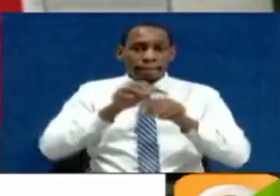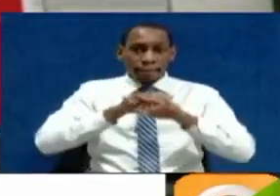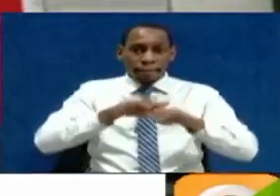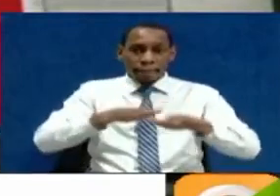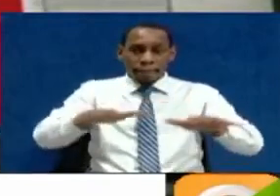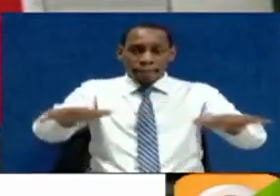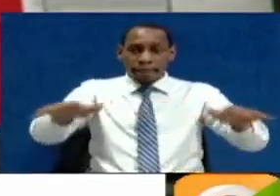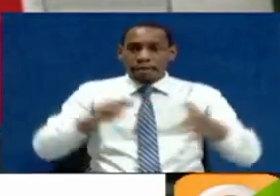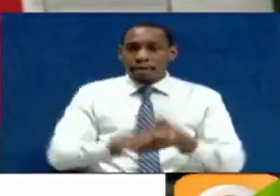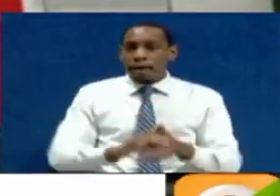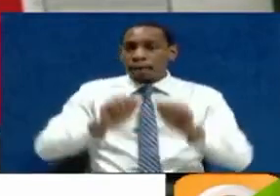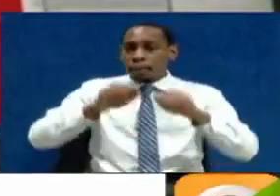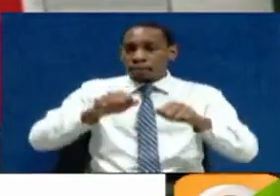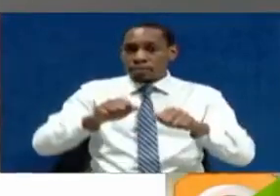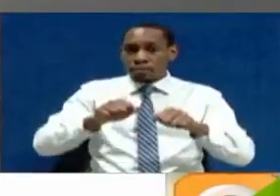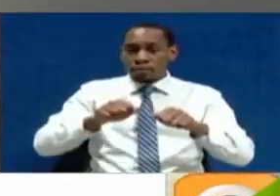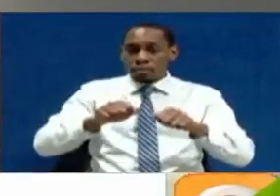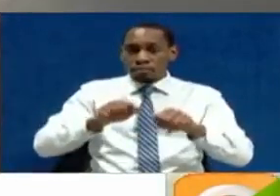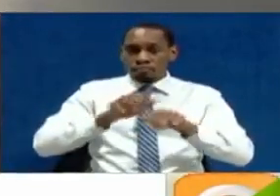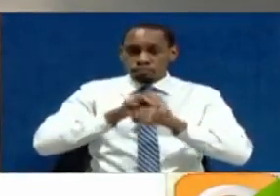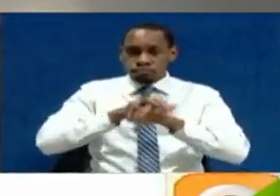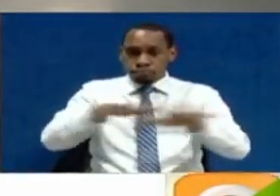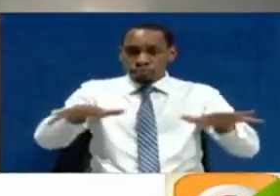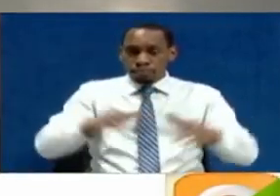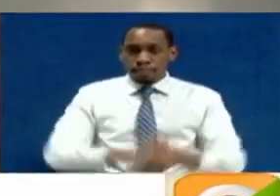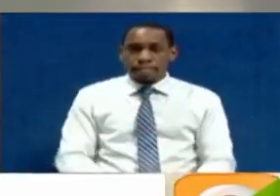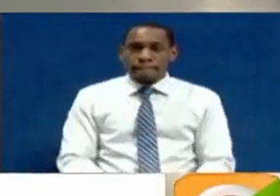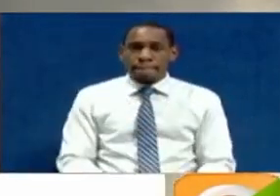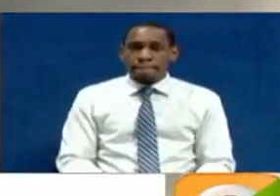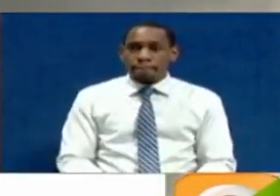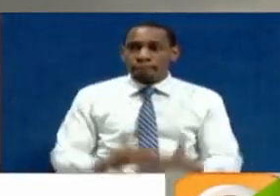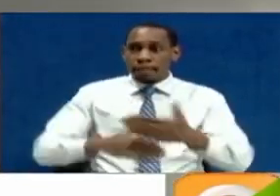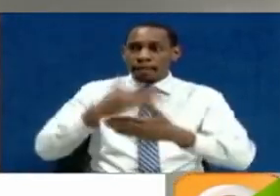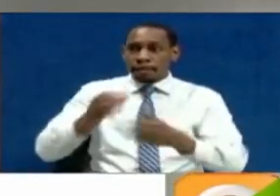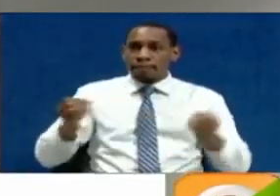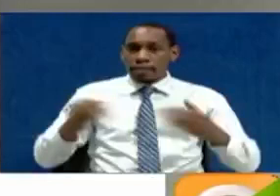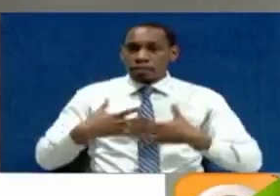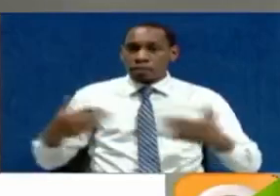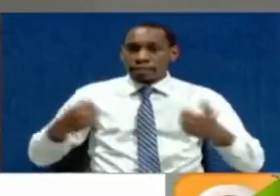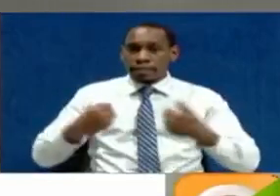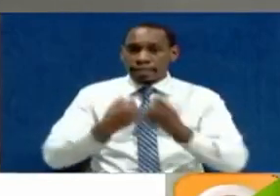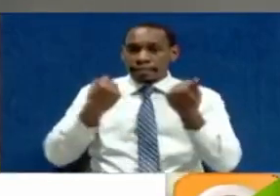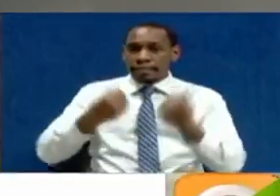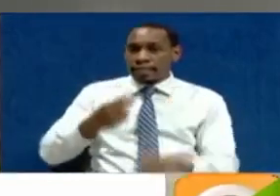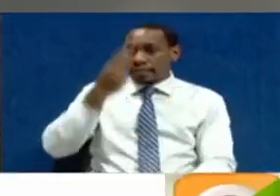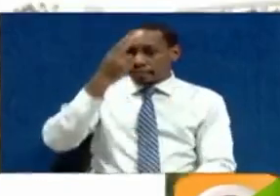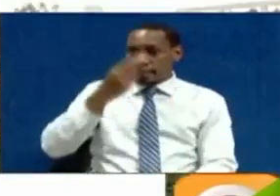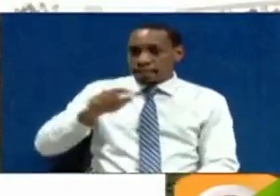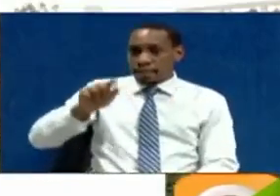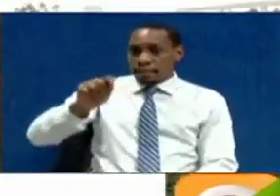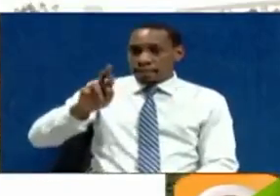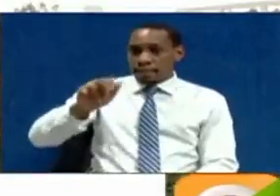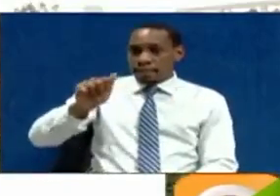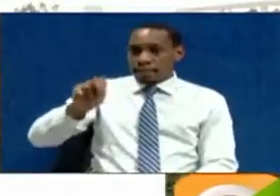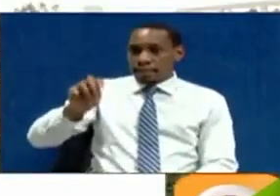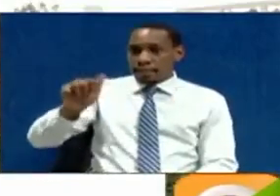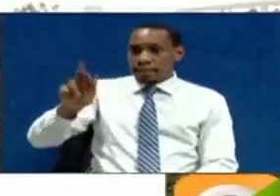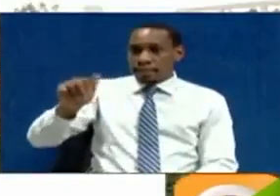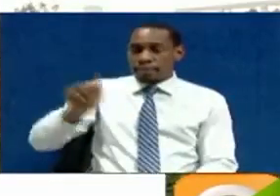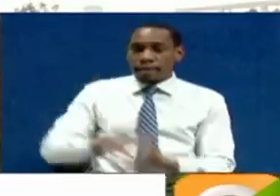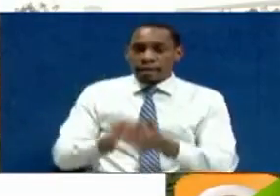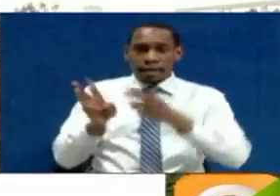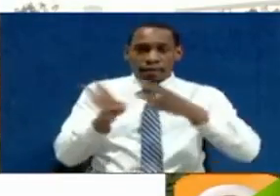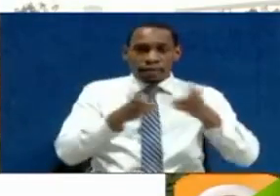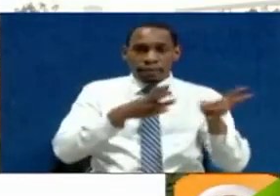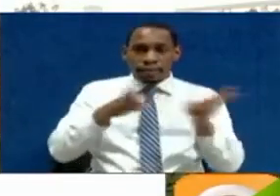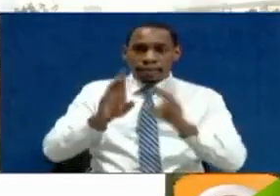dissipate through, it can easily conduct through. And following that tragic incident in Transmara, the meteorological department is